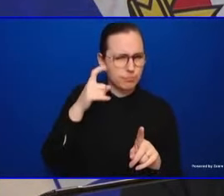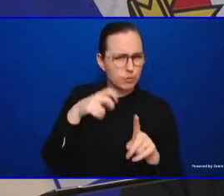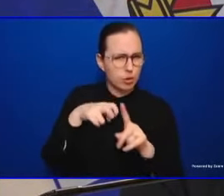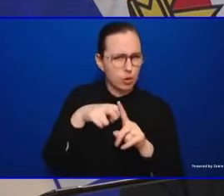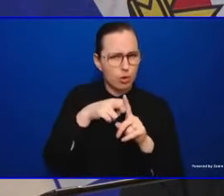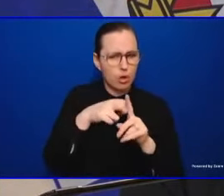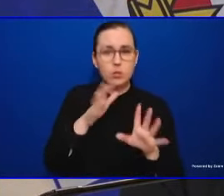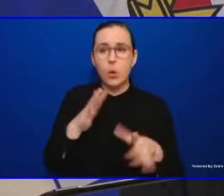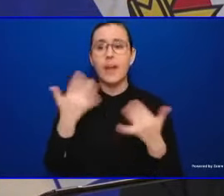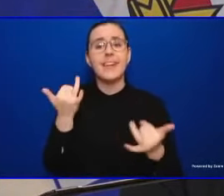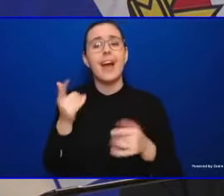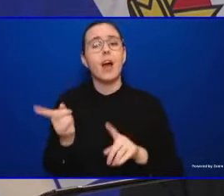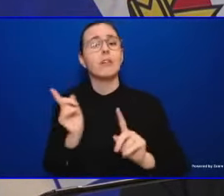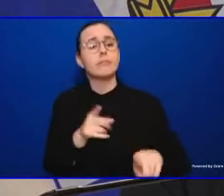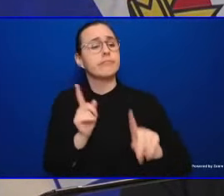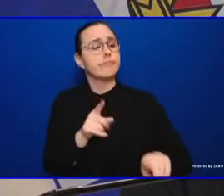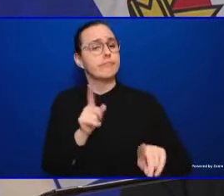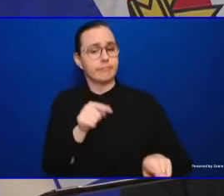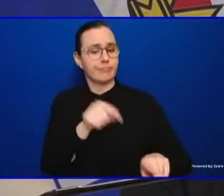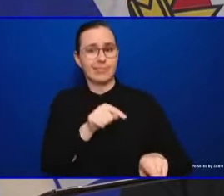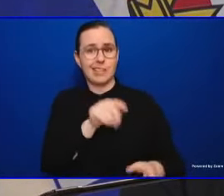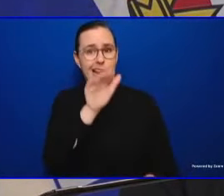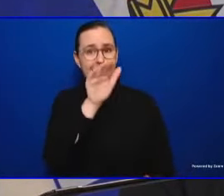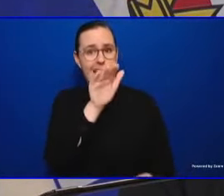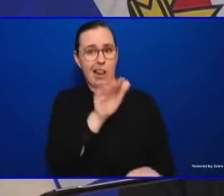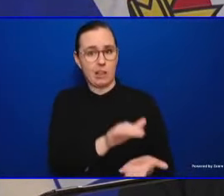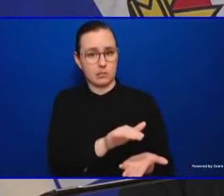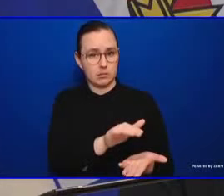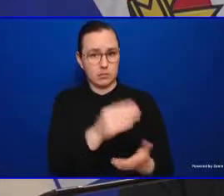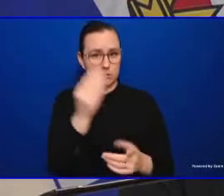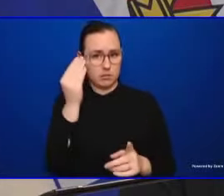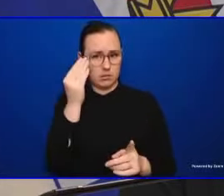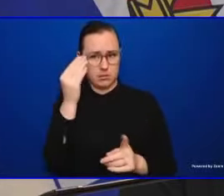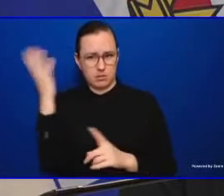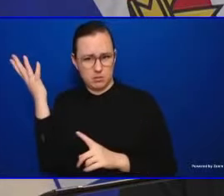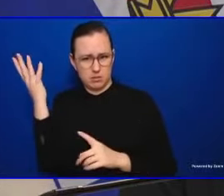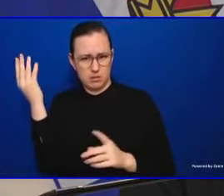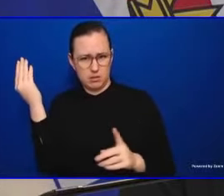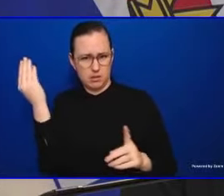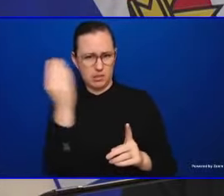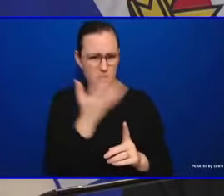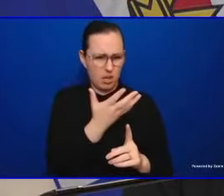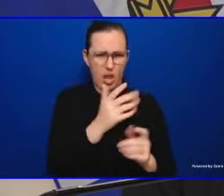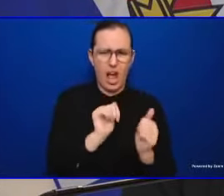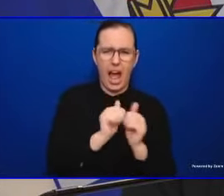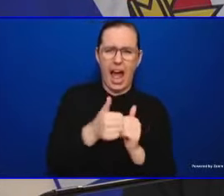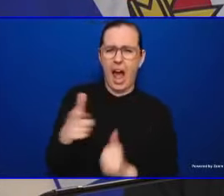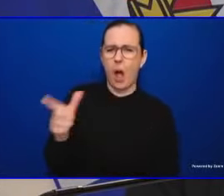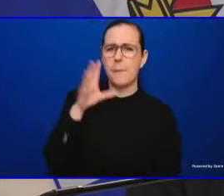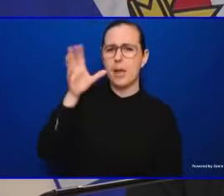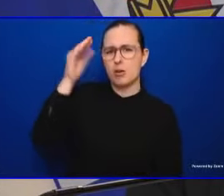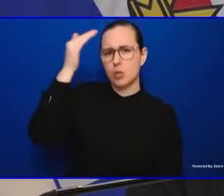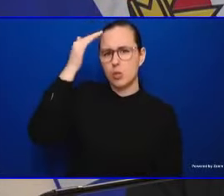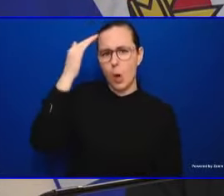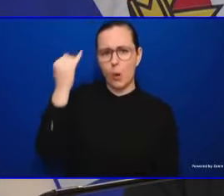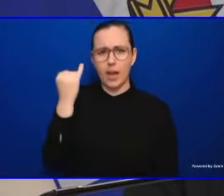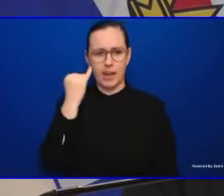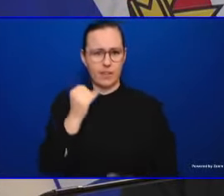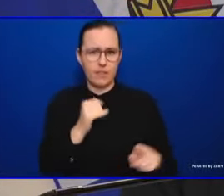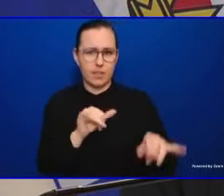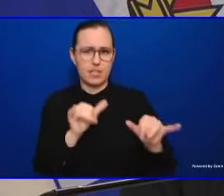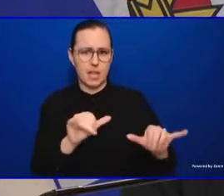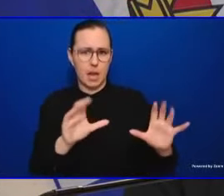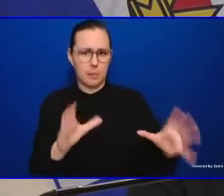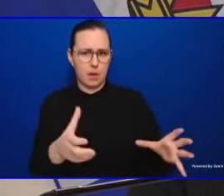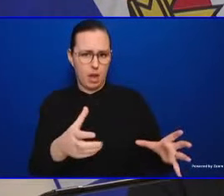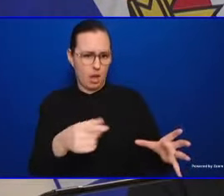know if there has been an outbreak at their school? At what point will a school revert to online learning, and is that the only